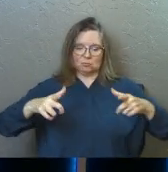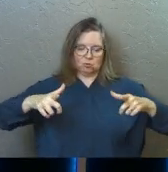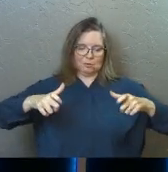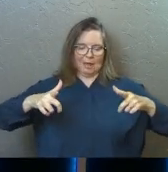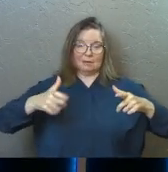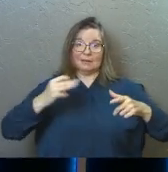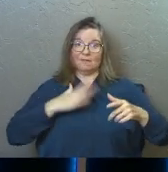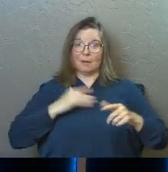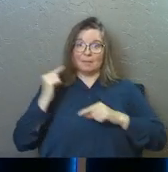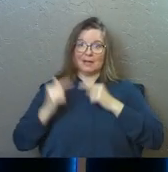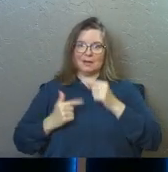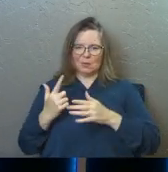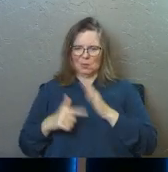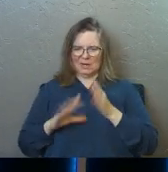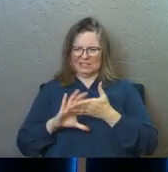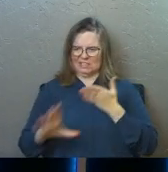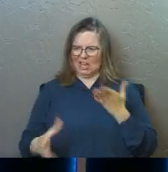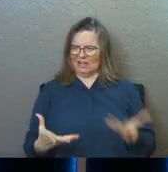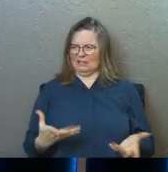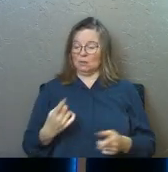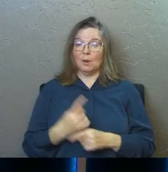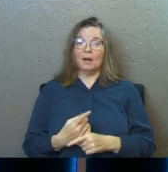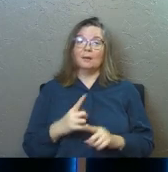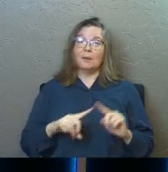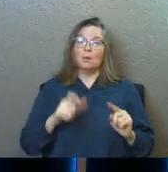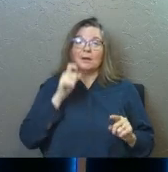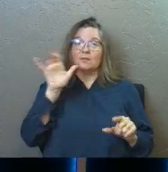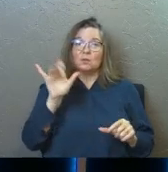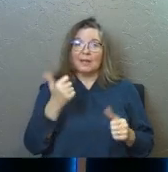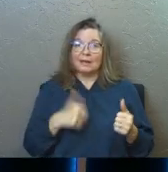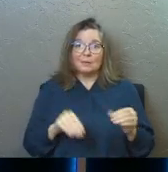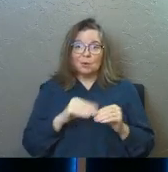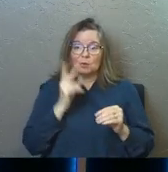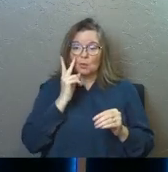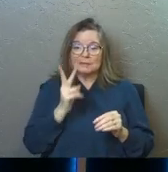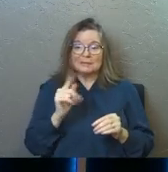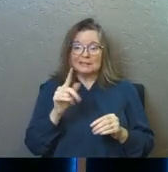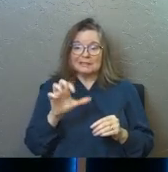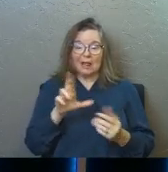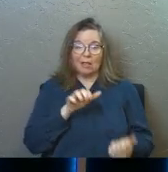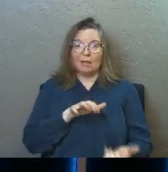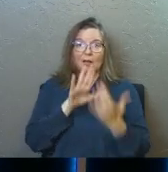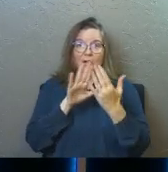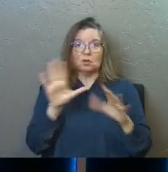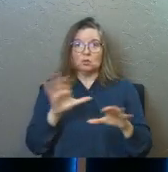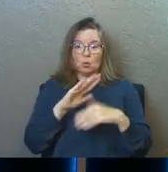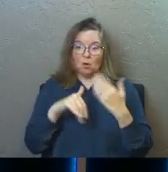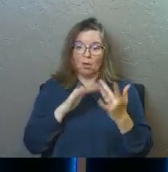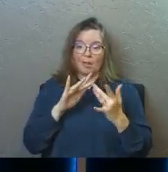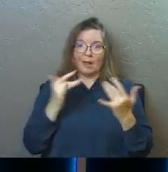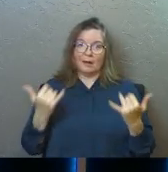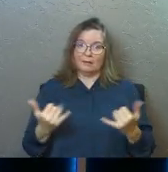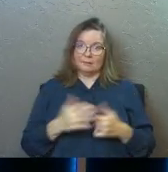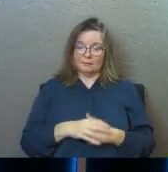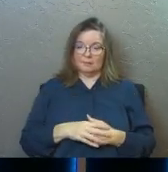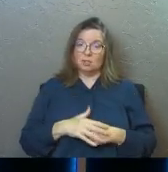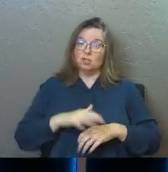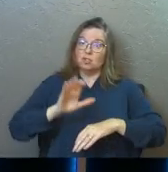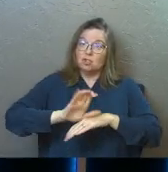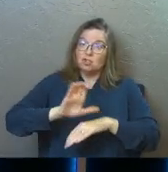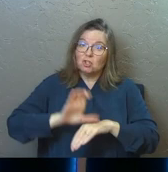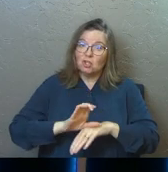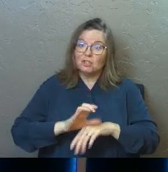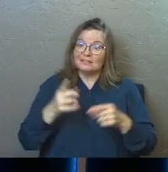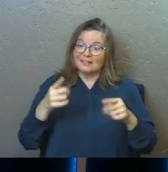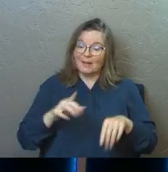right? If you're in my generation, you're like, what is a check, right? But we don't even have to do that. You don't have to go see the teller face to face. You can just do it all online. Church